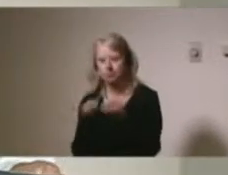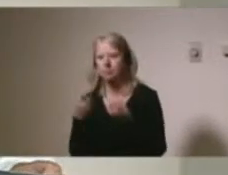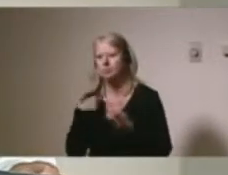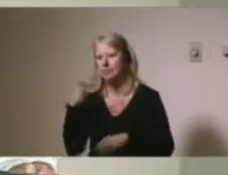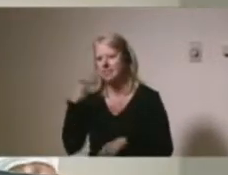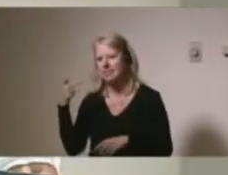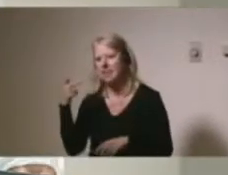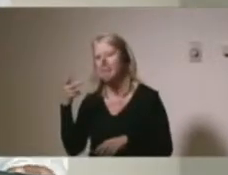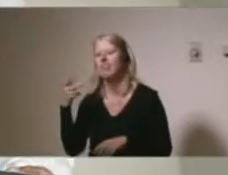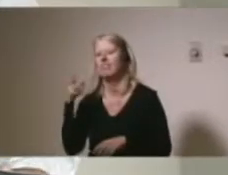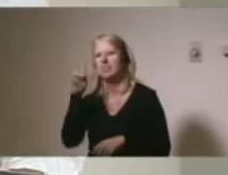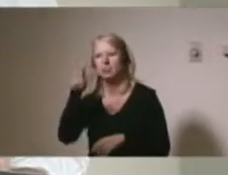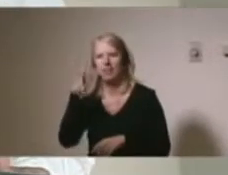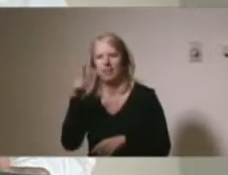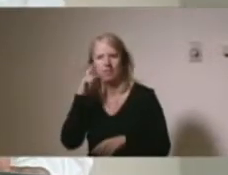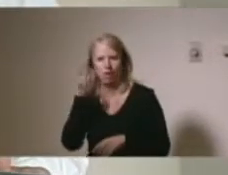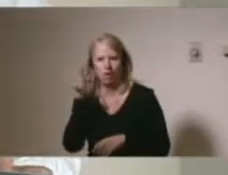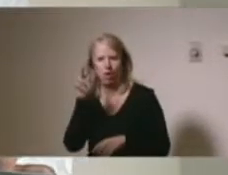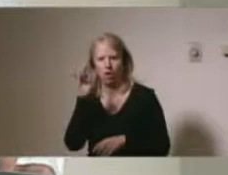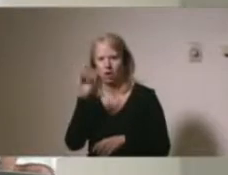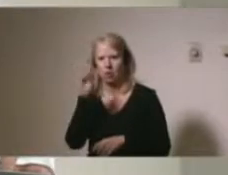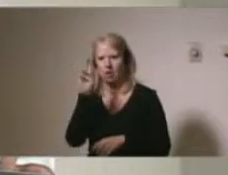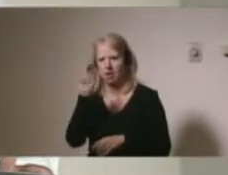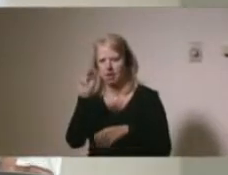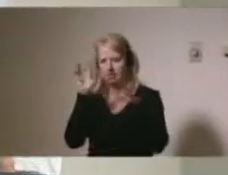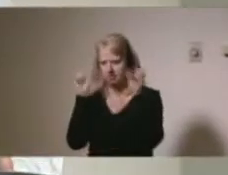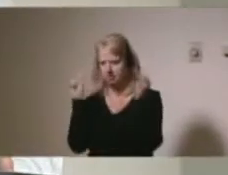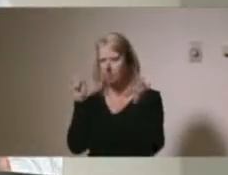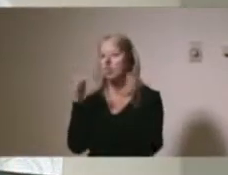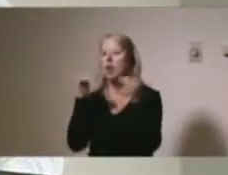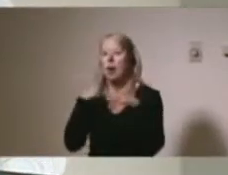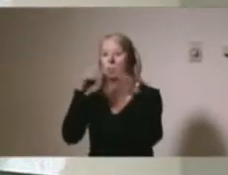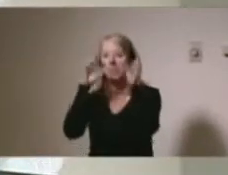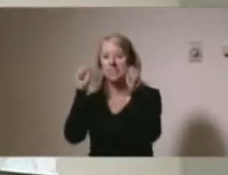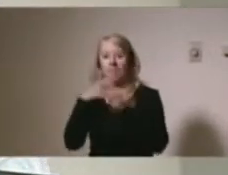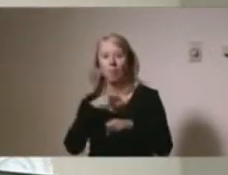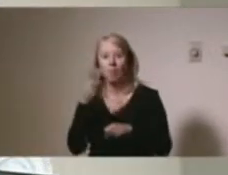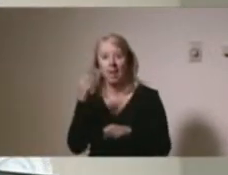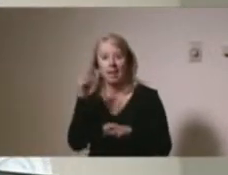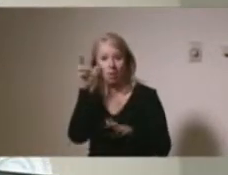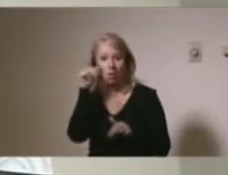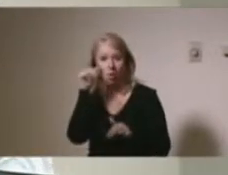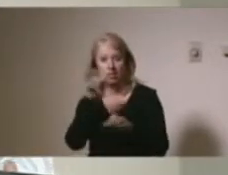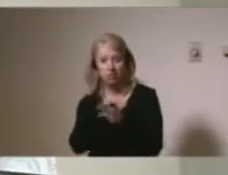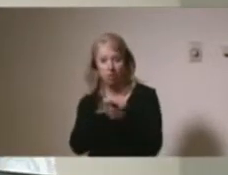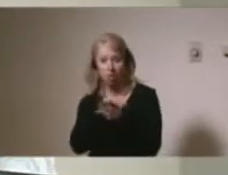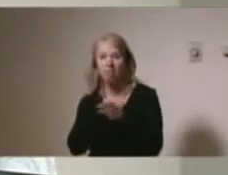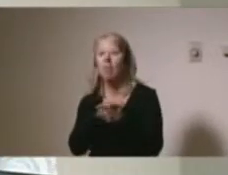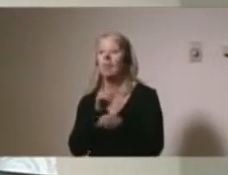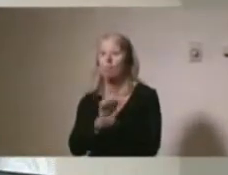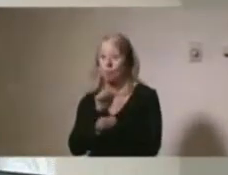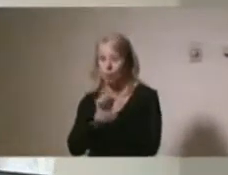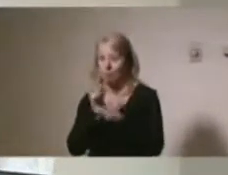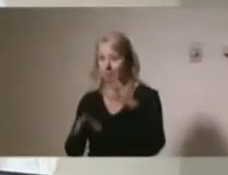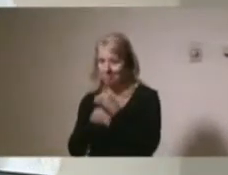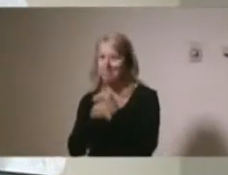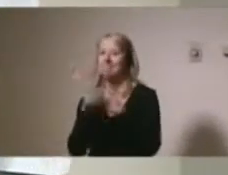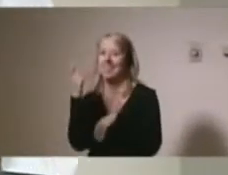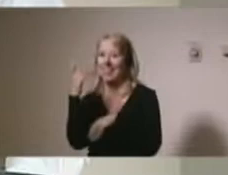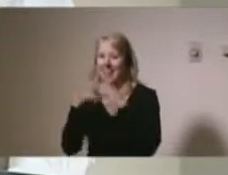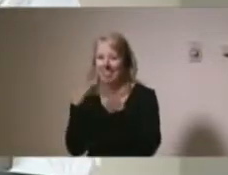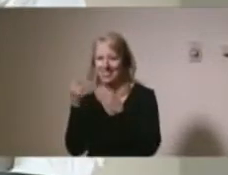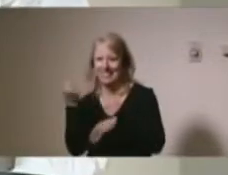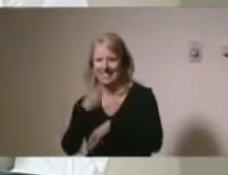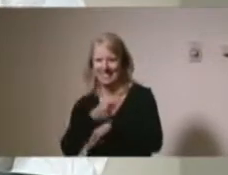Federation of Labour. I am the President of the Whitehorse Local, and I work 8 hours a day on top of that.